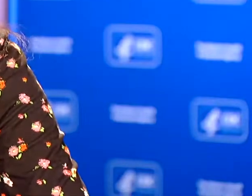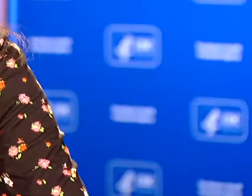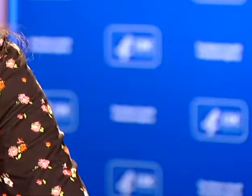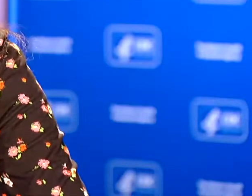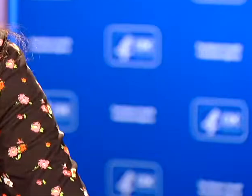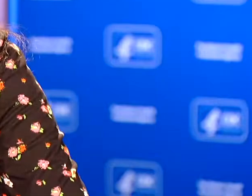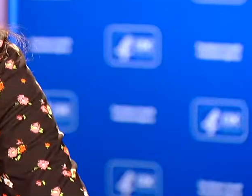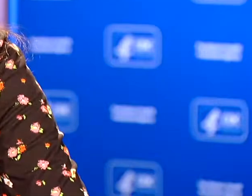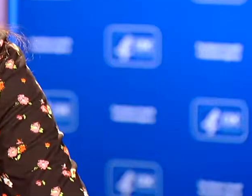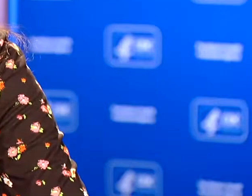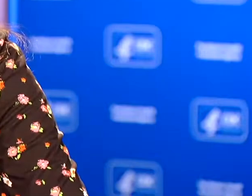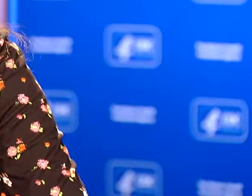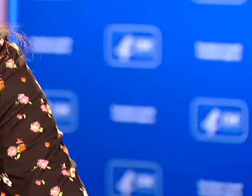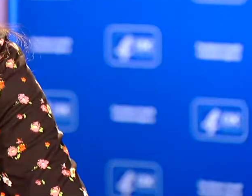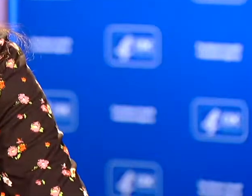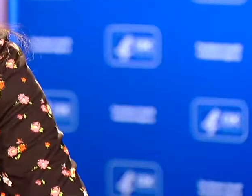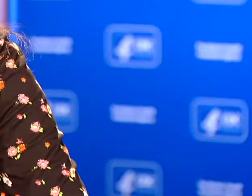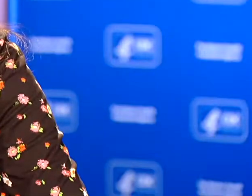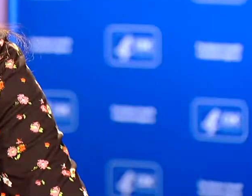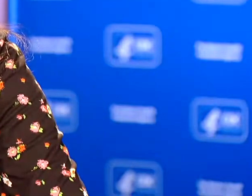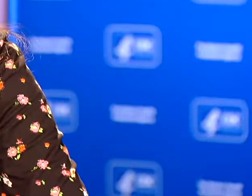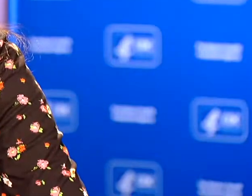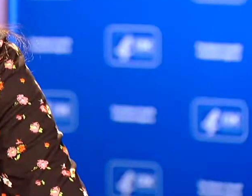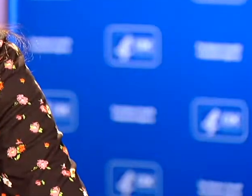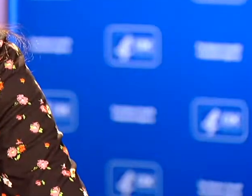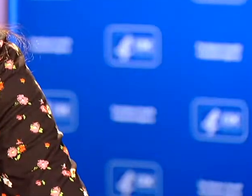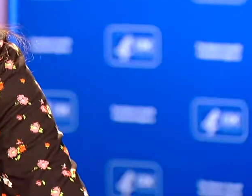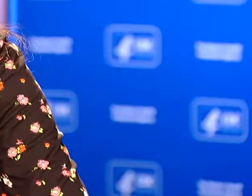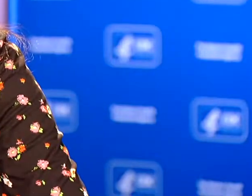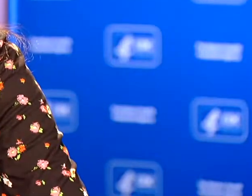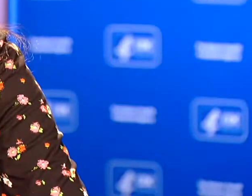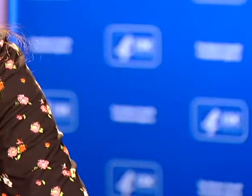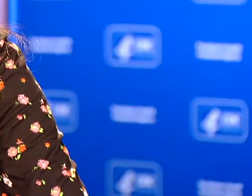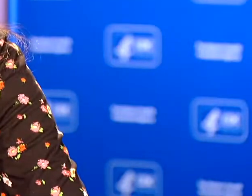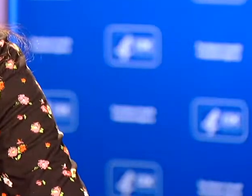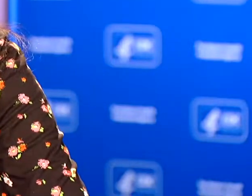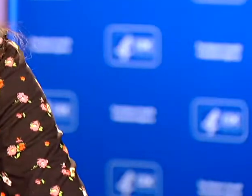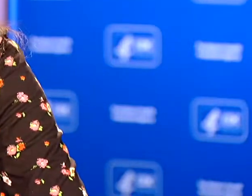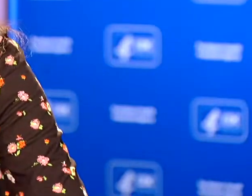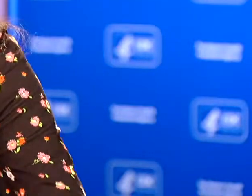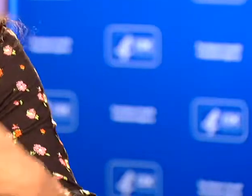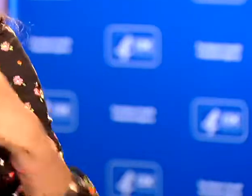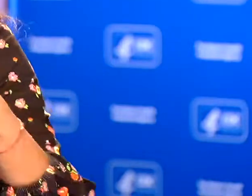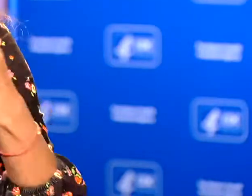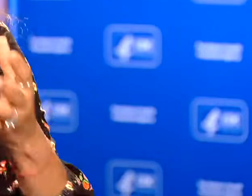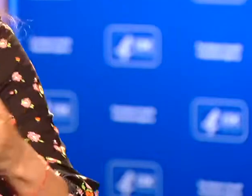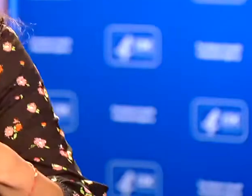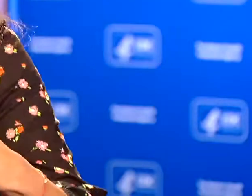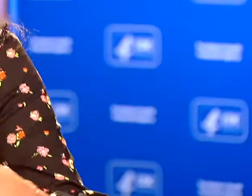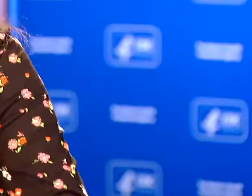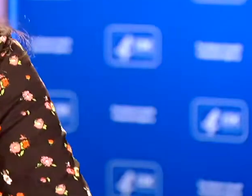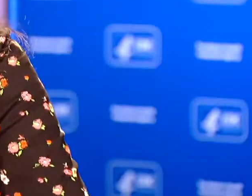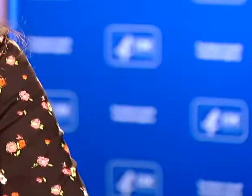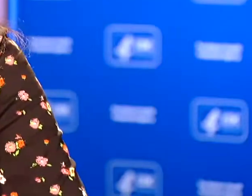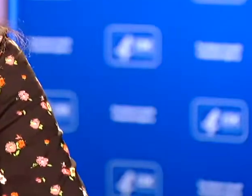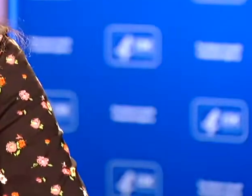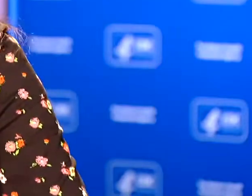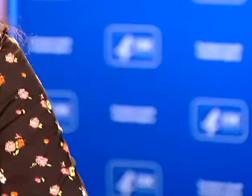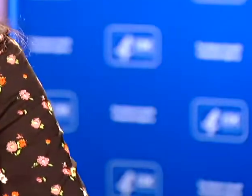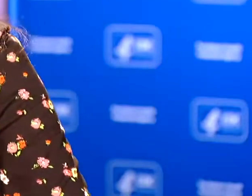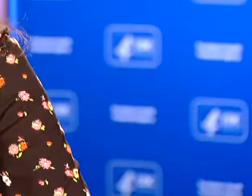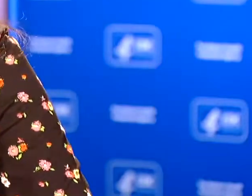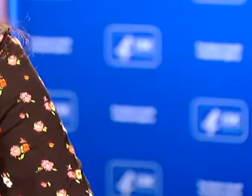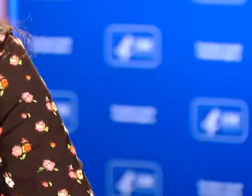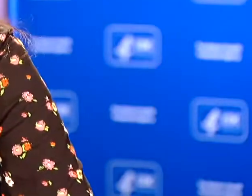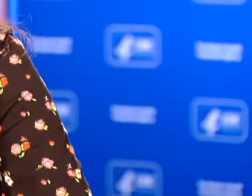Great. Absolutely. Dr. Shaw. It sounds like they're going to do that. Perfect. So then that just makes it more